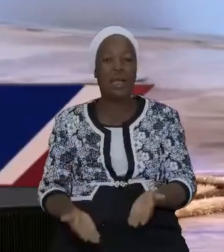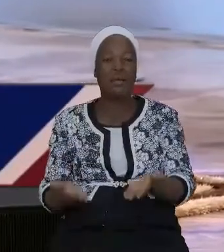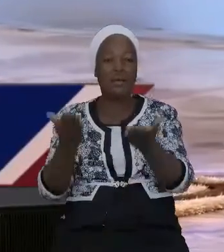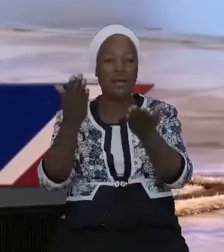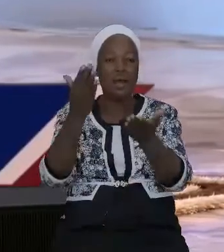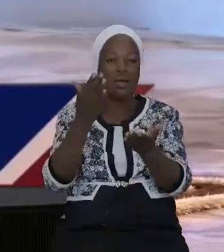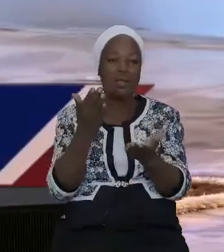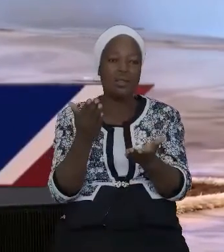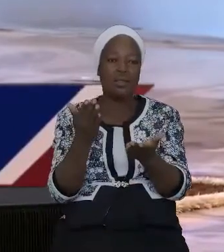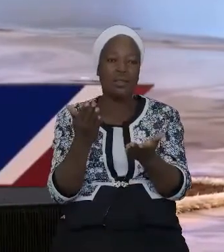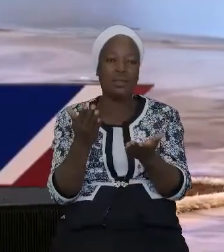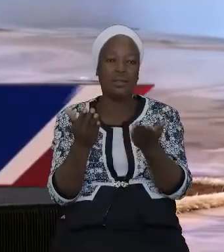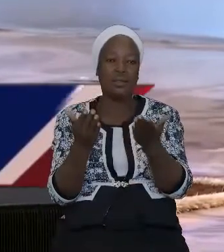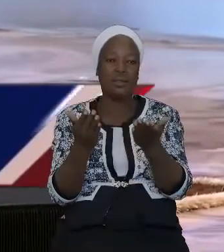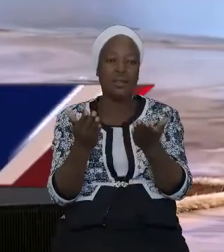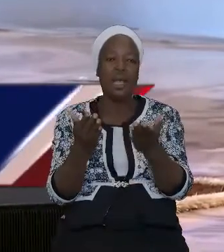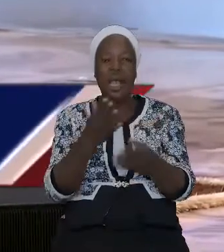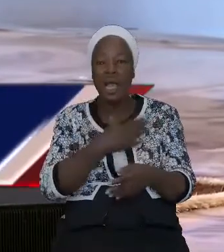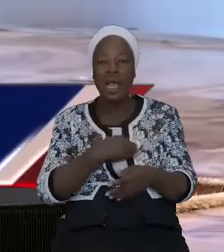arise,